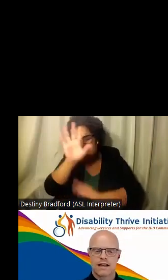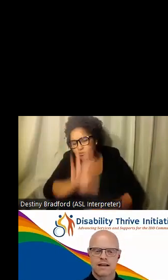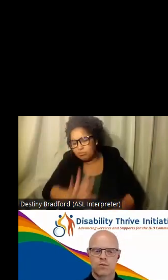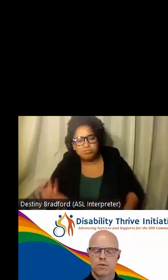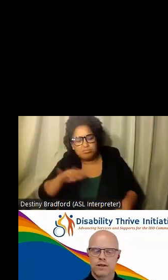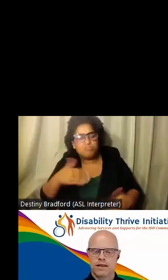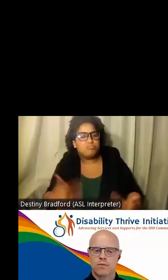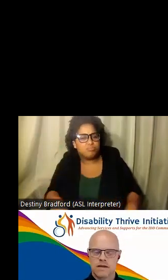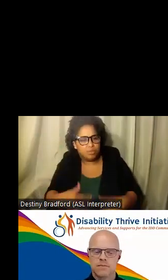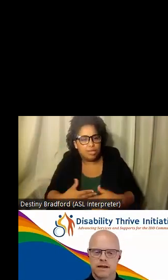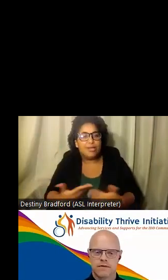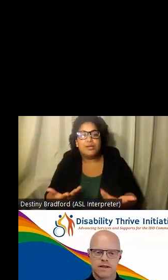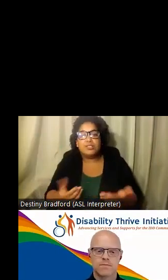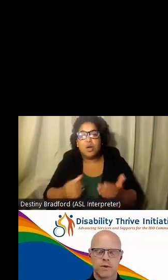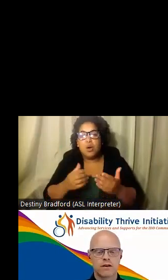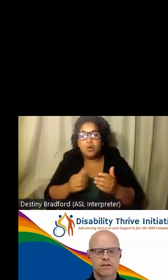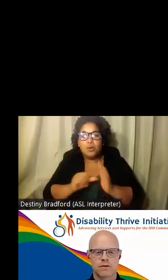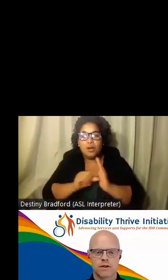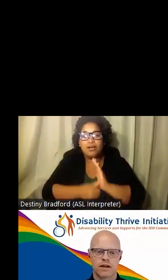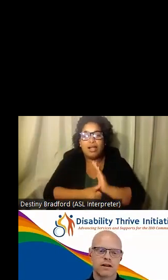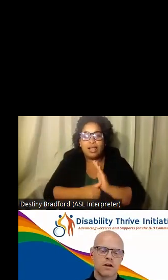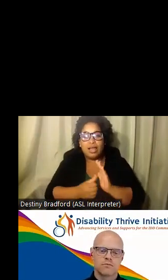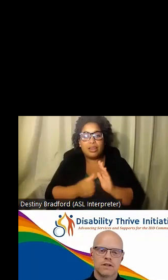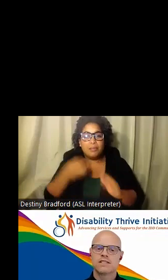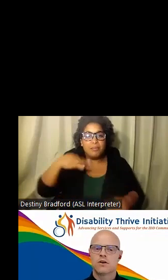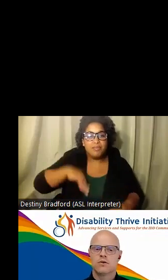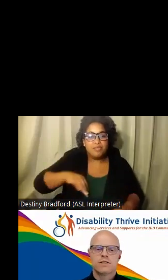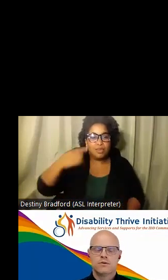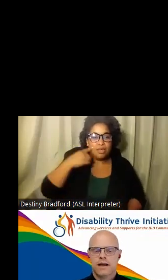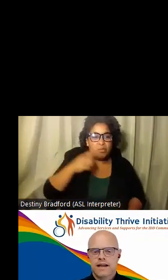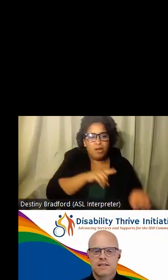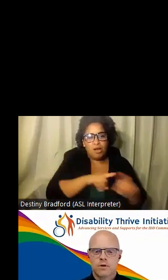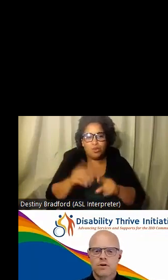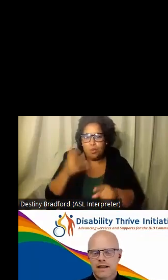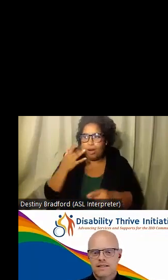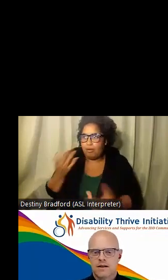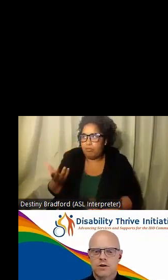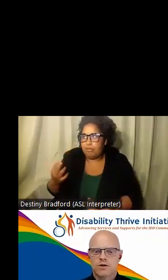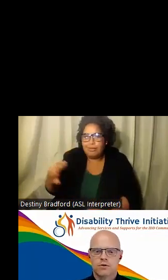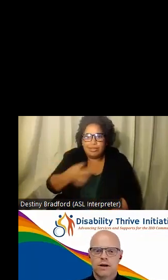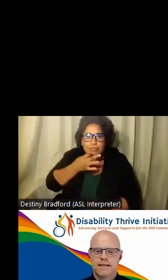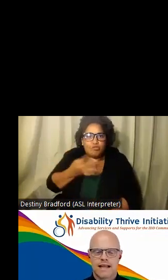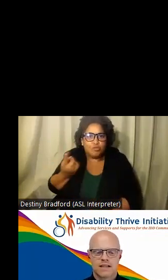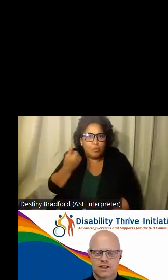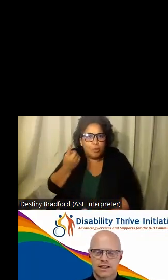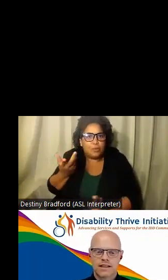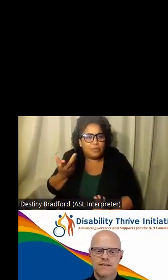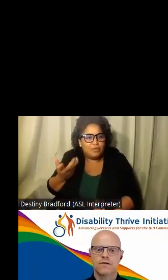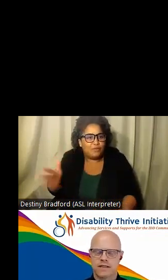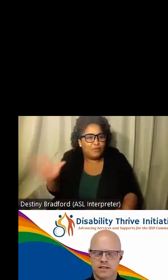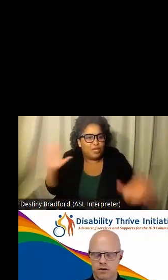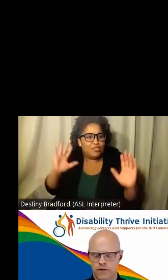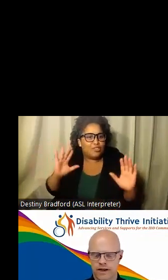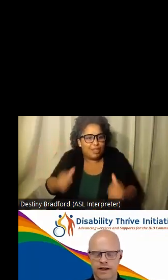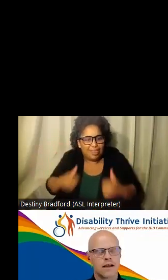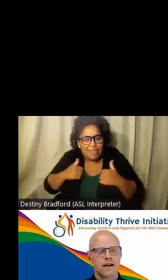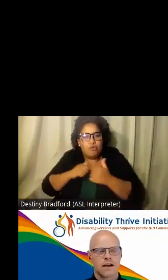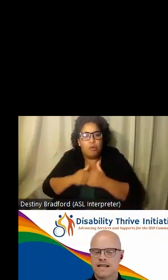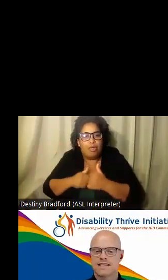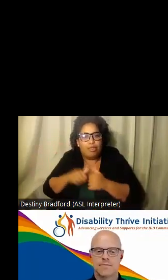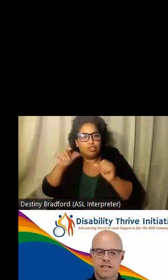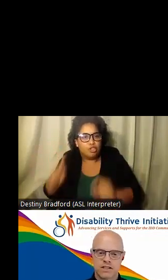certainly highlight what we think will be the benefits, but we also thought, let's go to an expert and someone who has actually lived with this